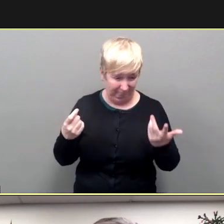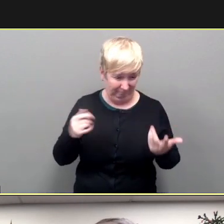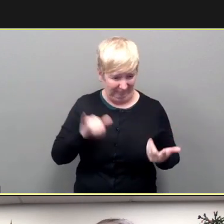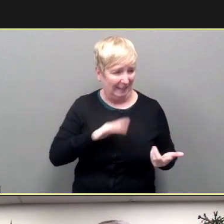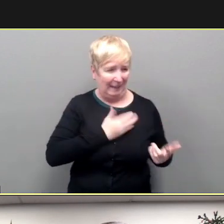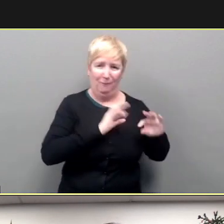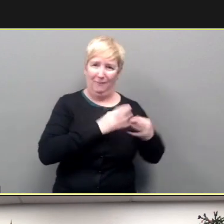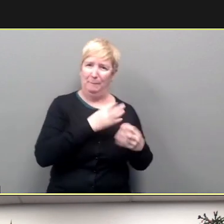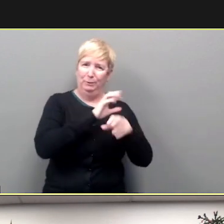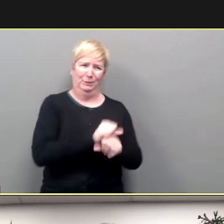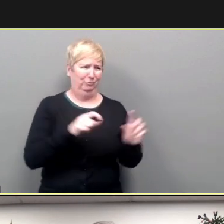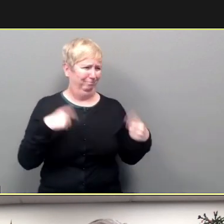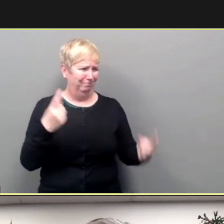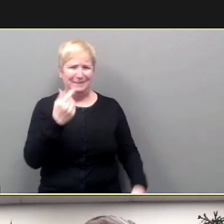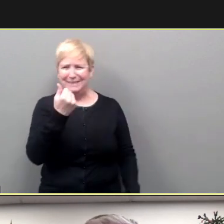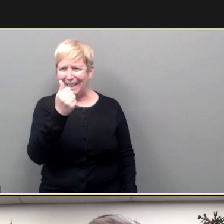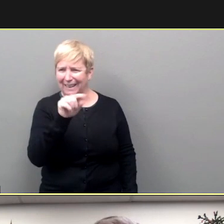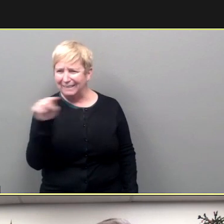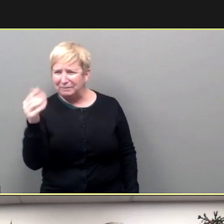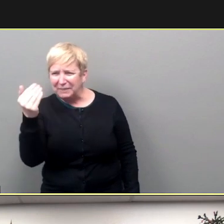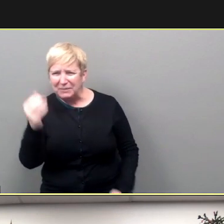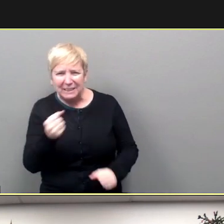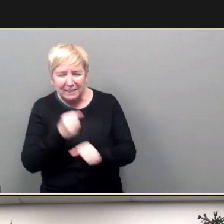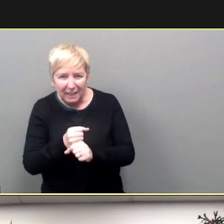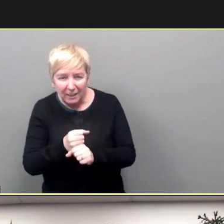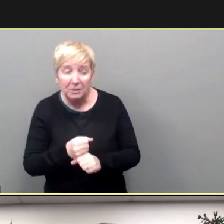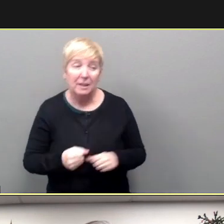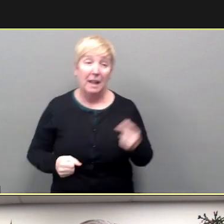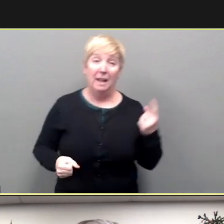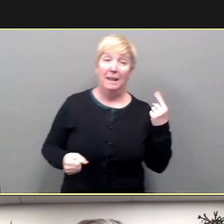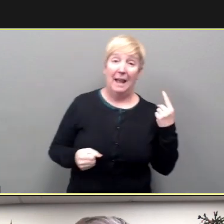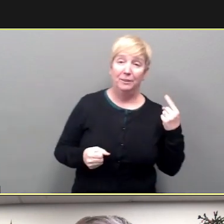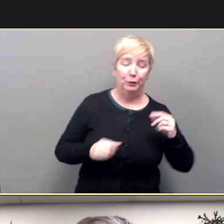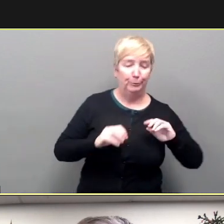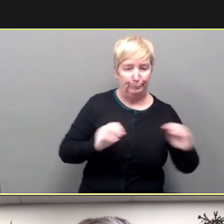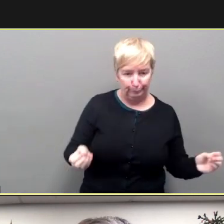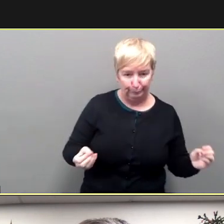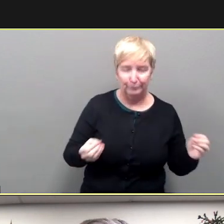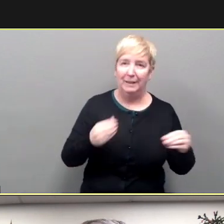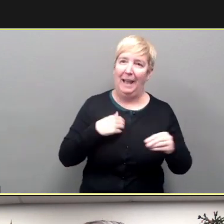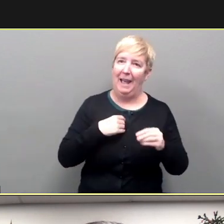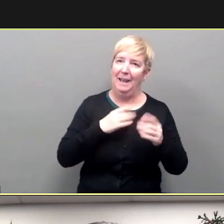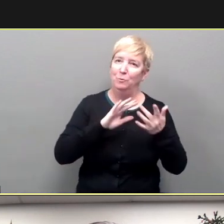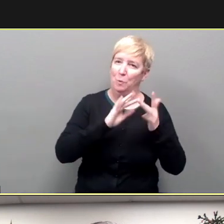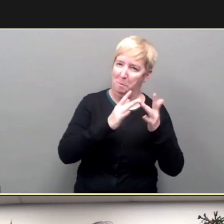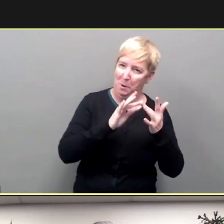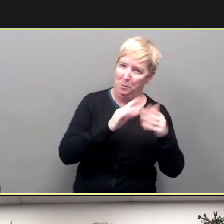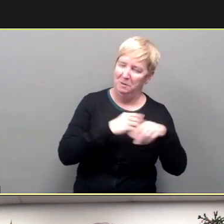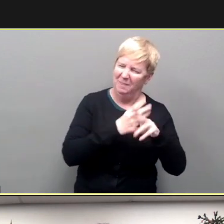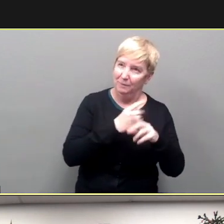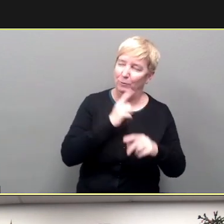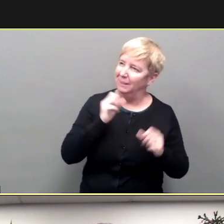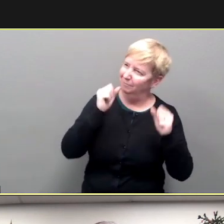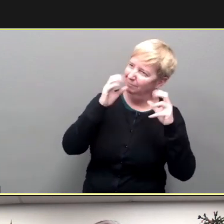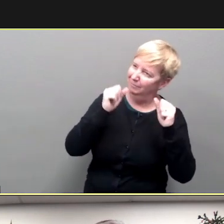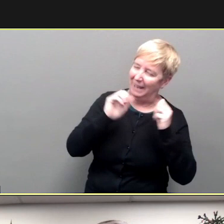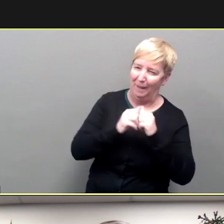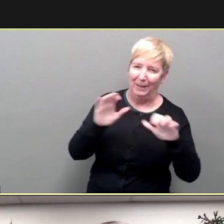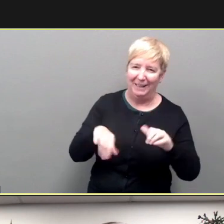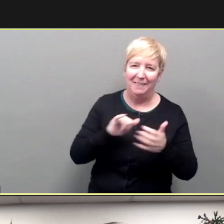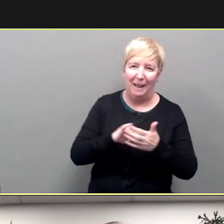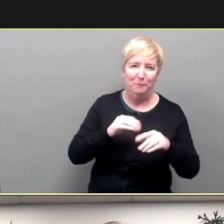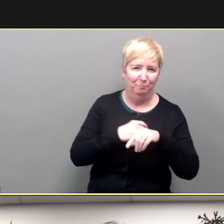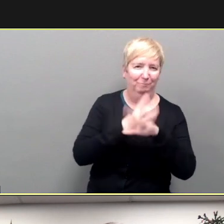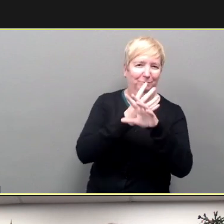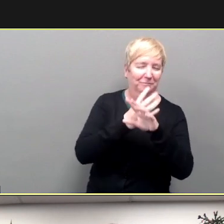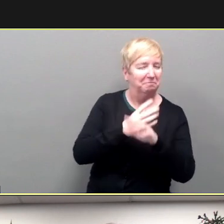really long time. Last year, they didn't have it. They did it online. It was a miracle of technology, I got to tell you, but they pulled it off.